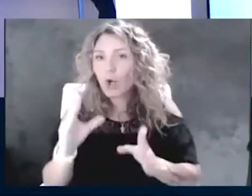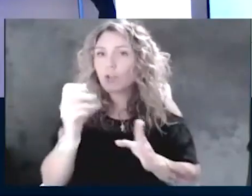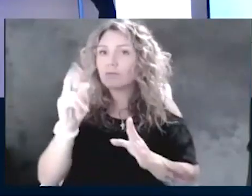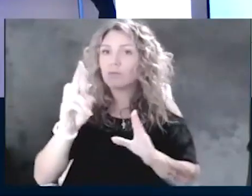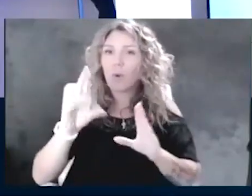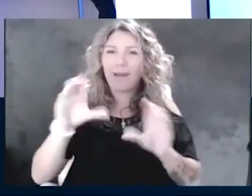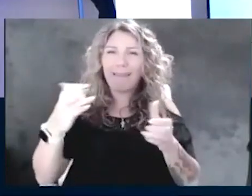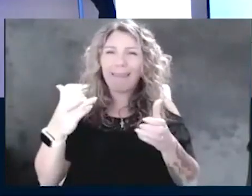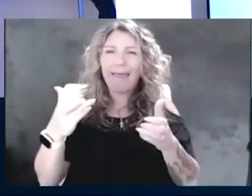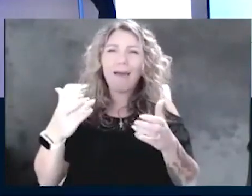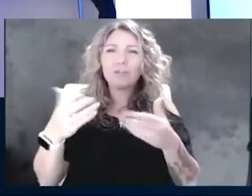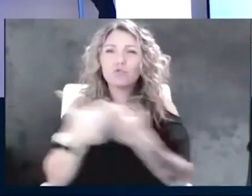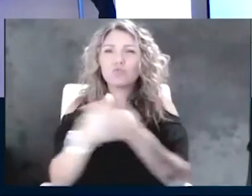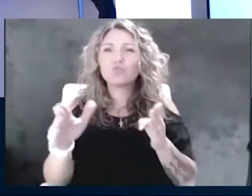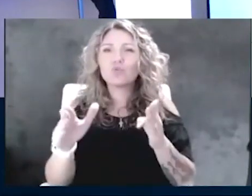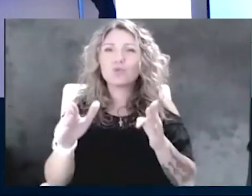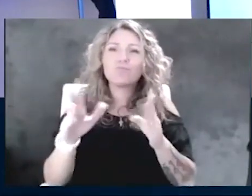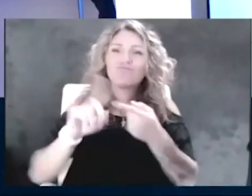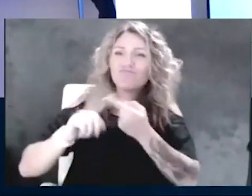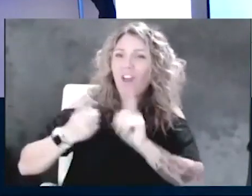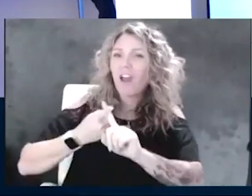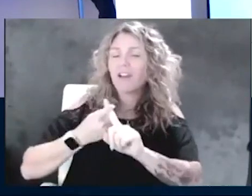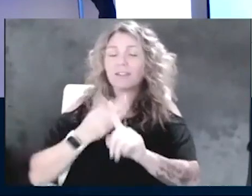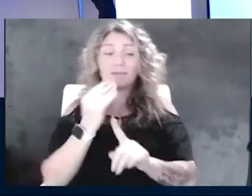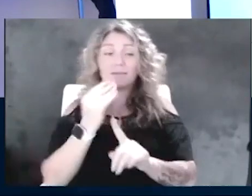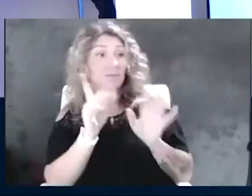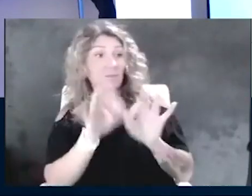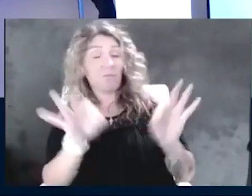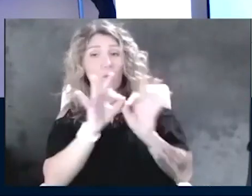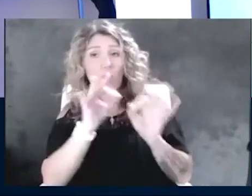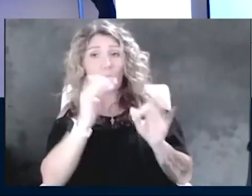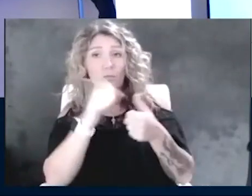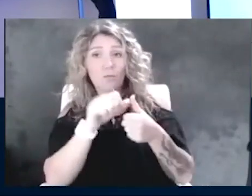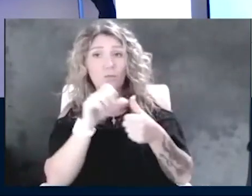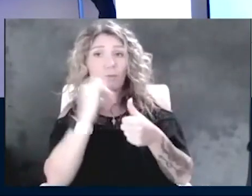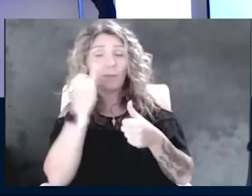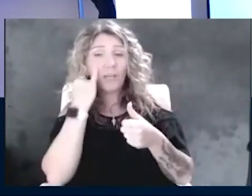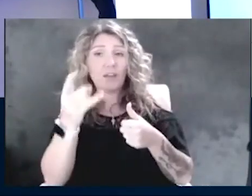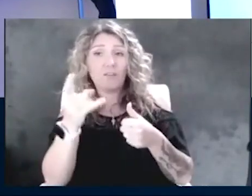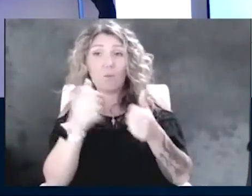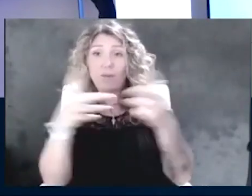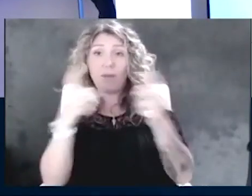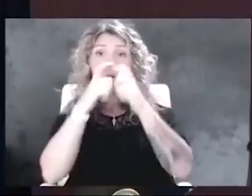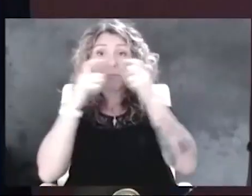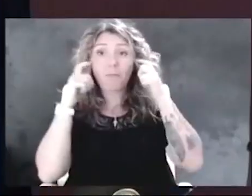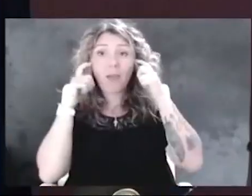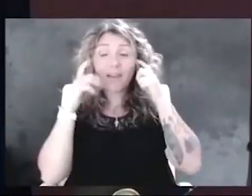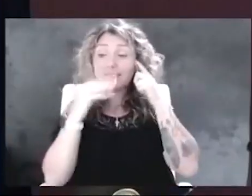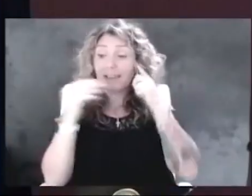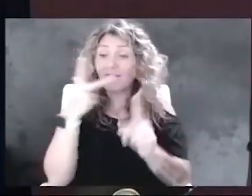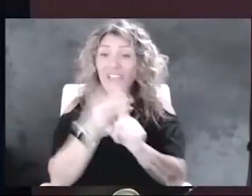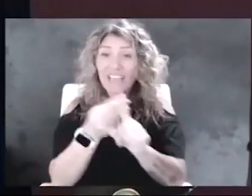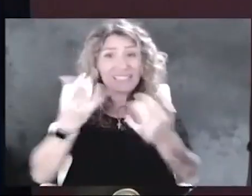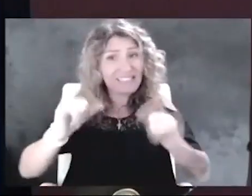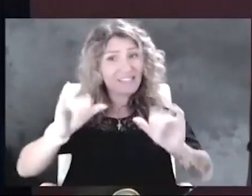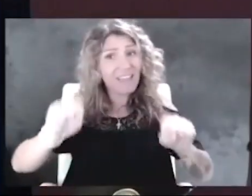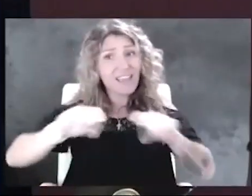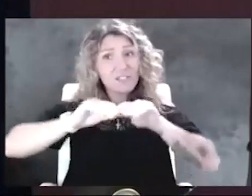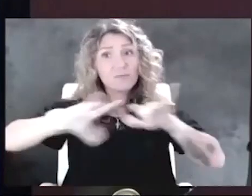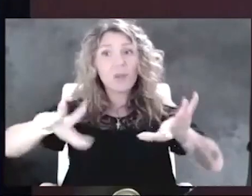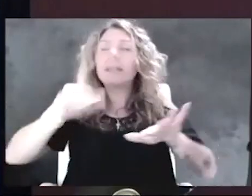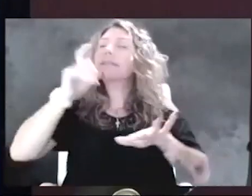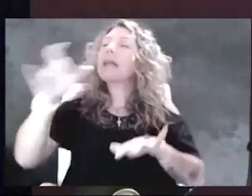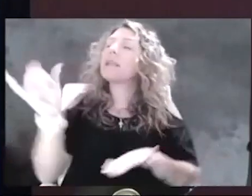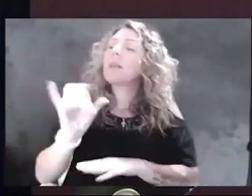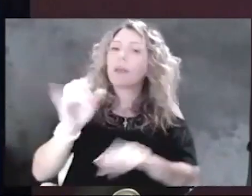because remember, if you if you don't have your mask on, even vaccinated, you can still spread it. Much less likely, still can do it.